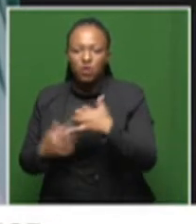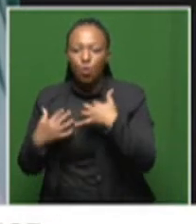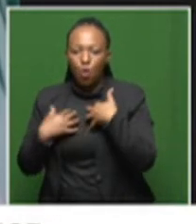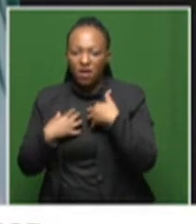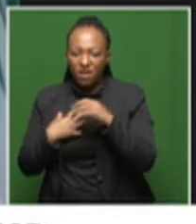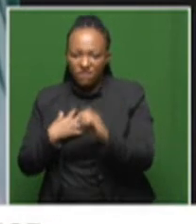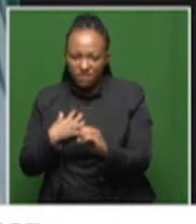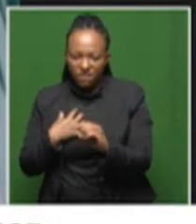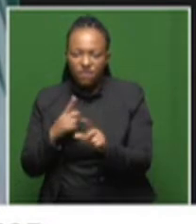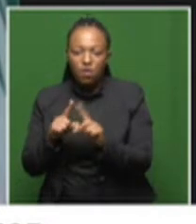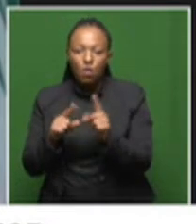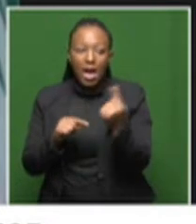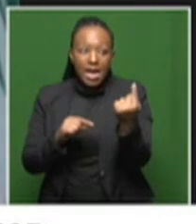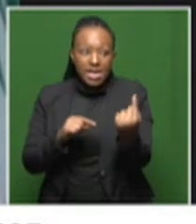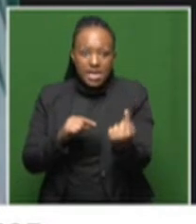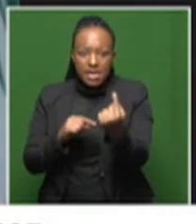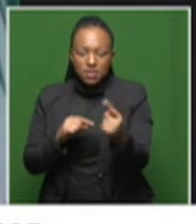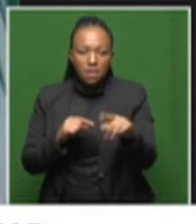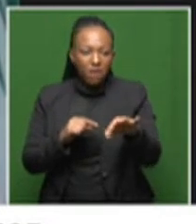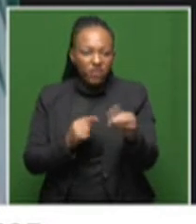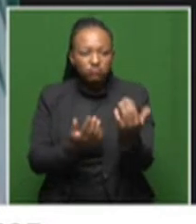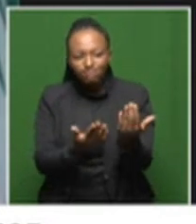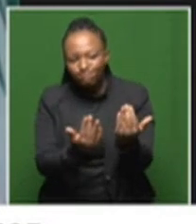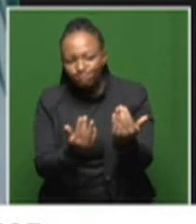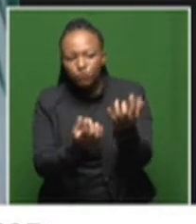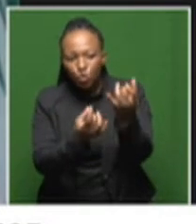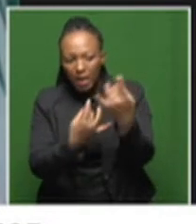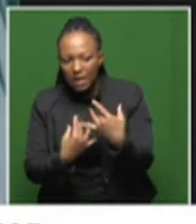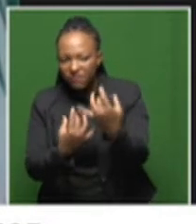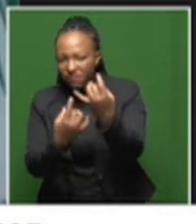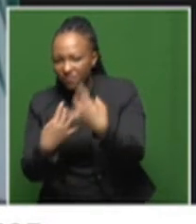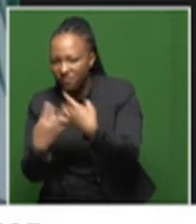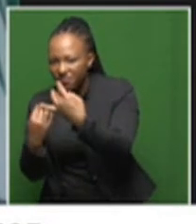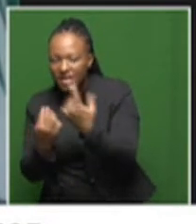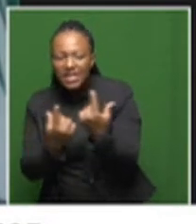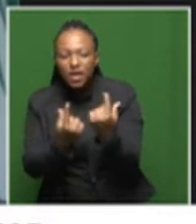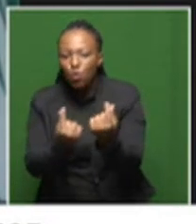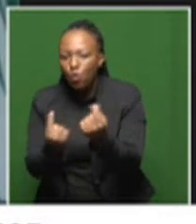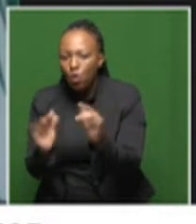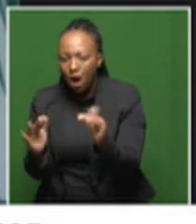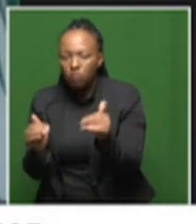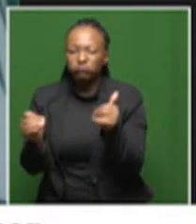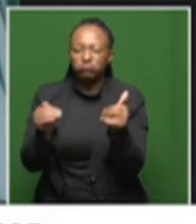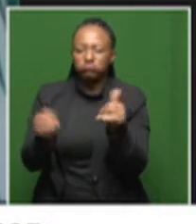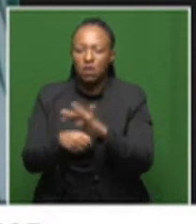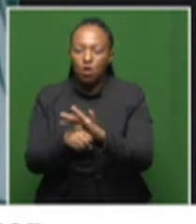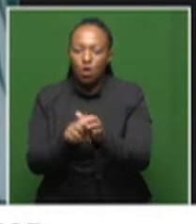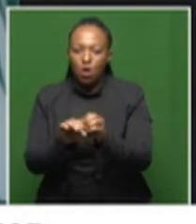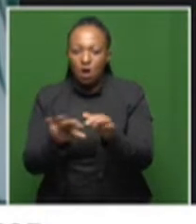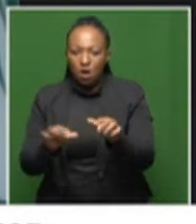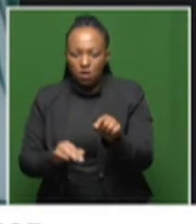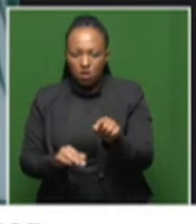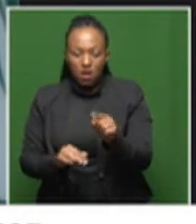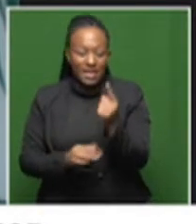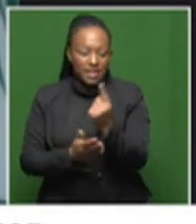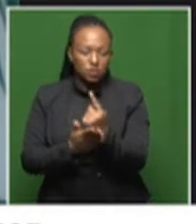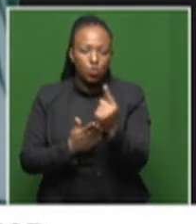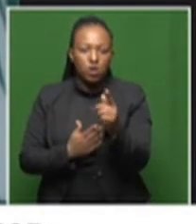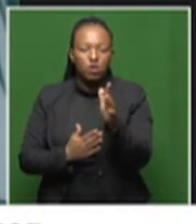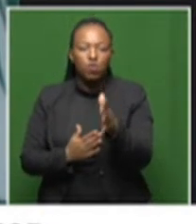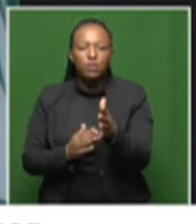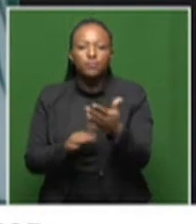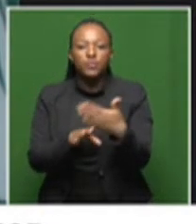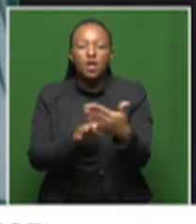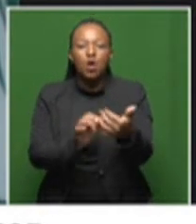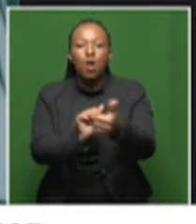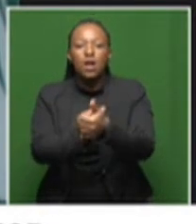a platform for each province to give details of what they are doing and how we are managing the pandemic. This week, we'll be joined by a colleague